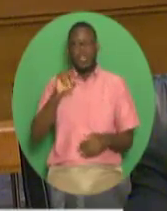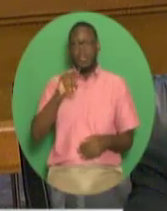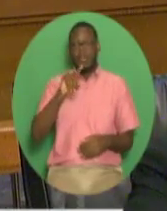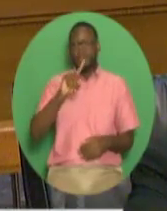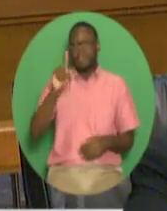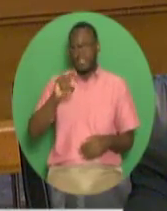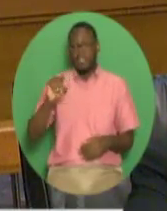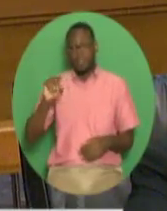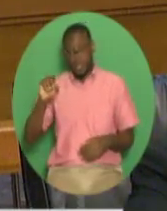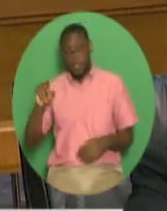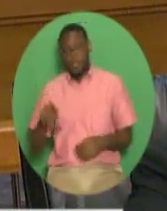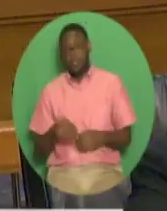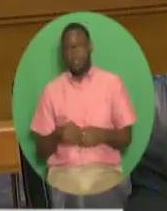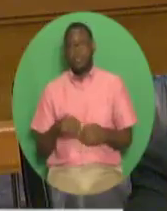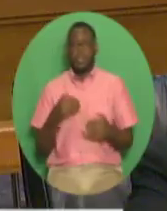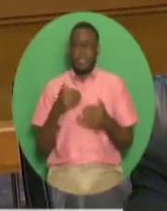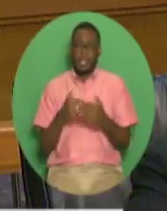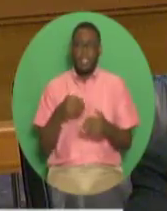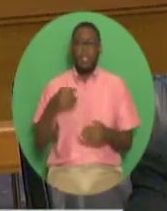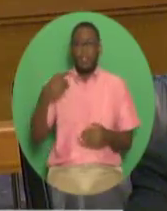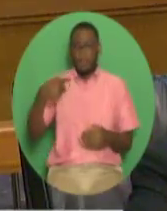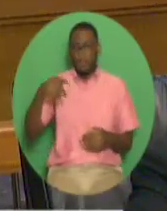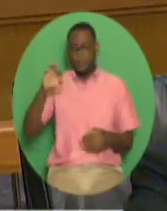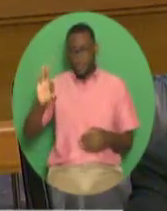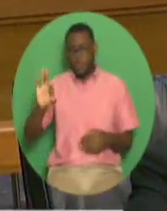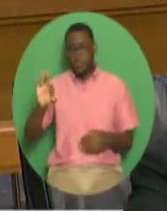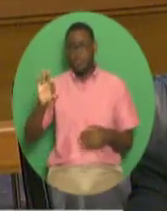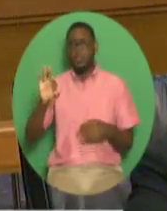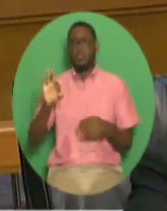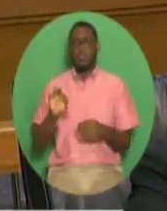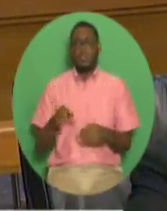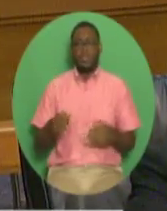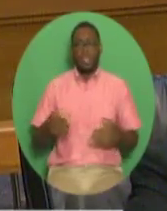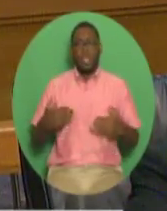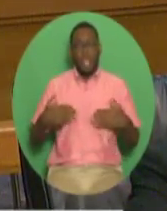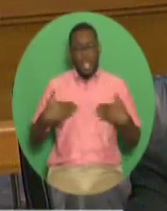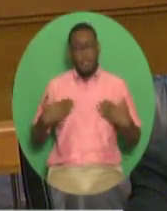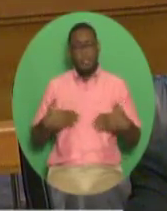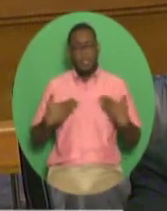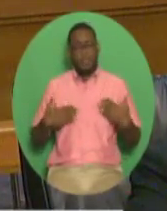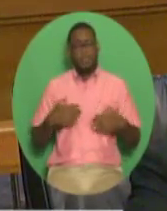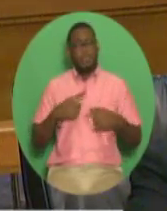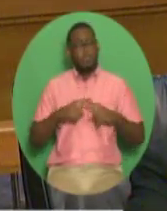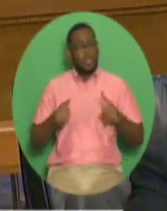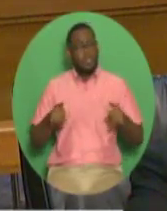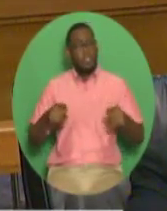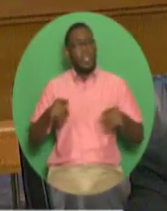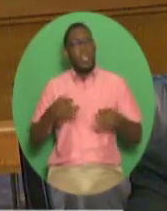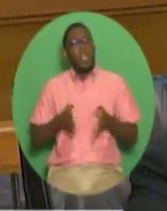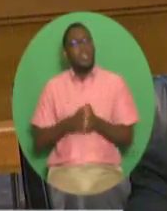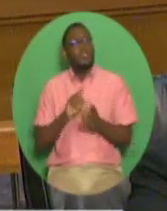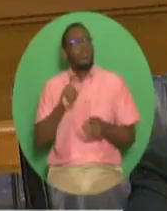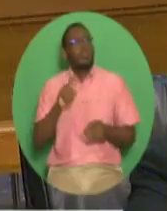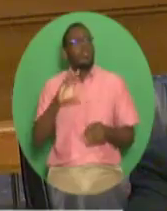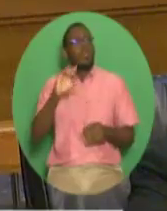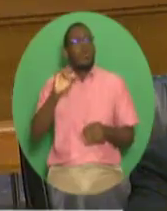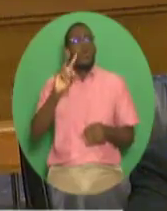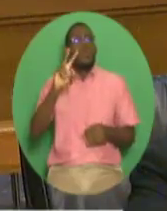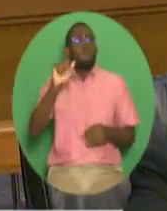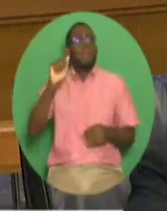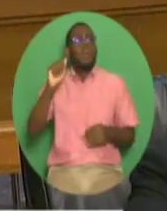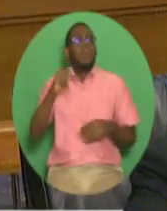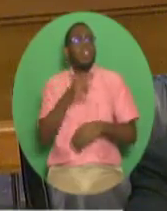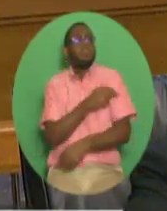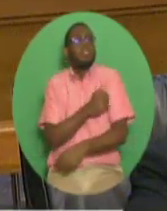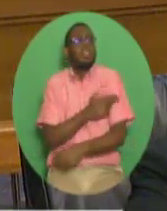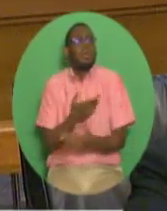ask as to what the status is with regards to the Couva Hospital. I know that the issue of the public-private partnership has